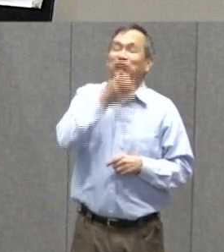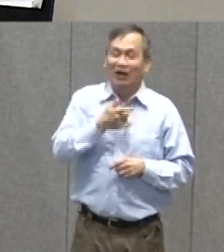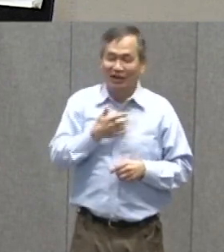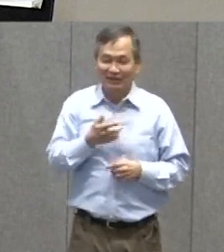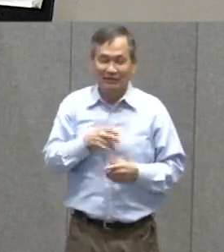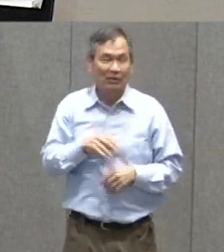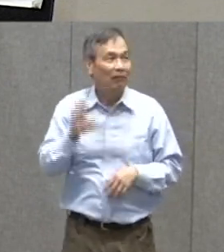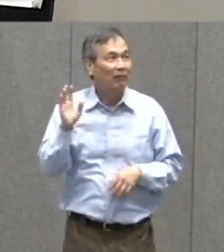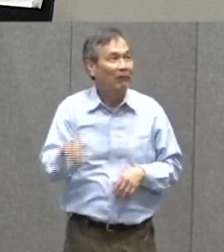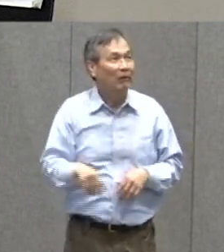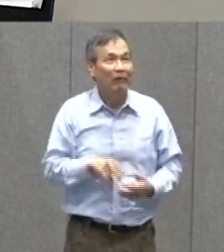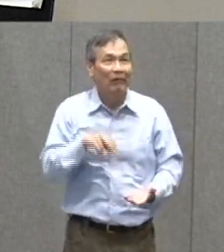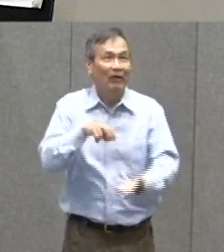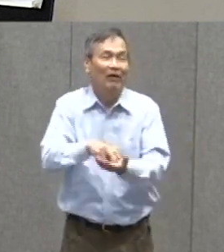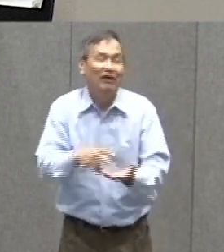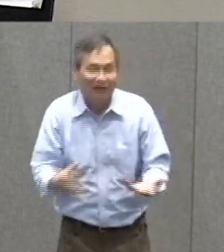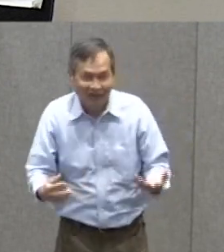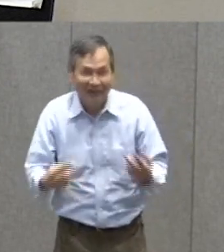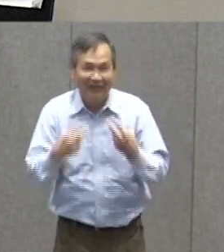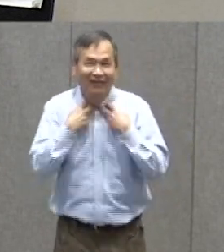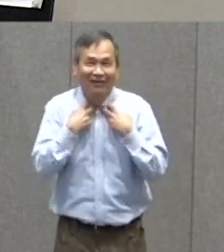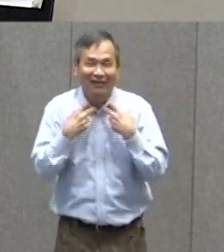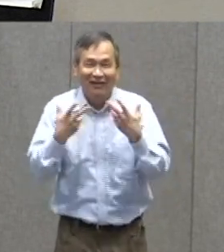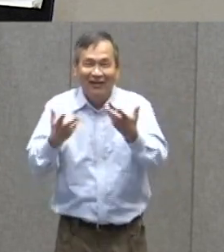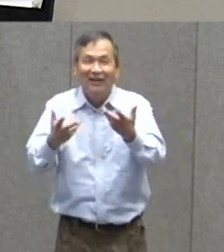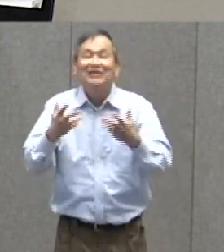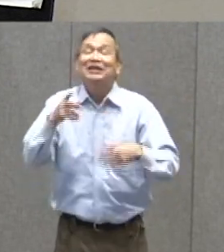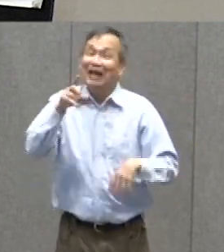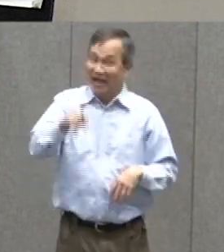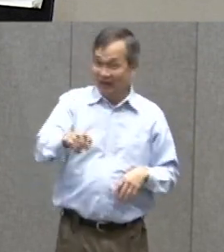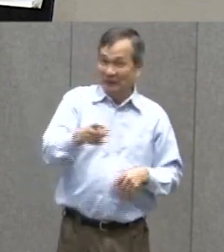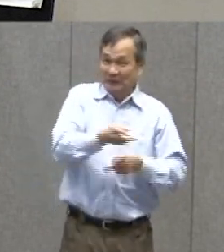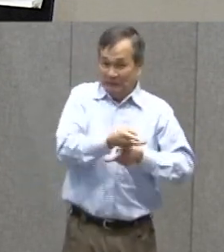stand there and just plop yourself there. You have to be, so,